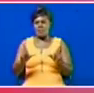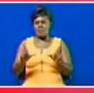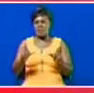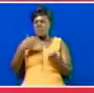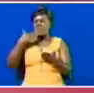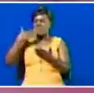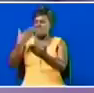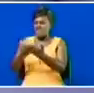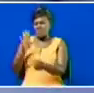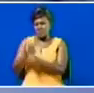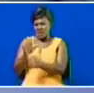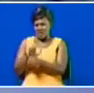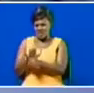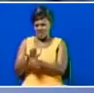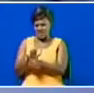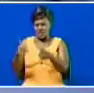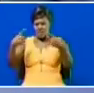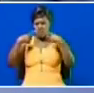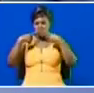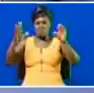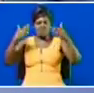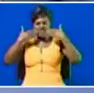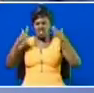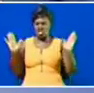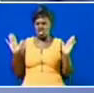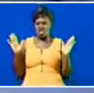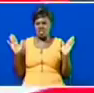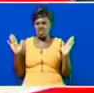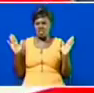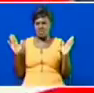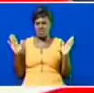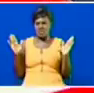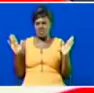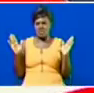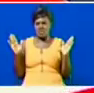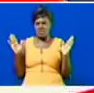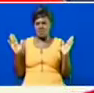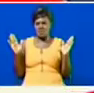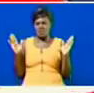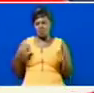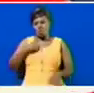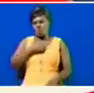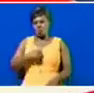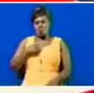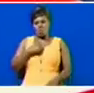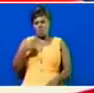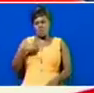Robinson, thank you so much. And that's, ladies and gentlemen, is KTN Prime News for tonight. Allow me to apologize